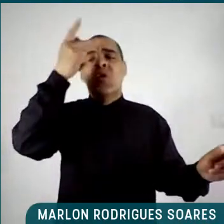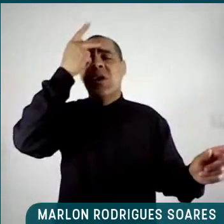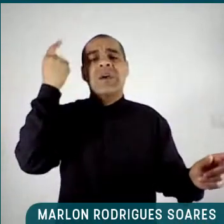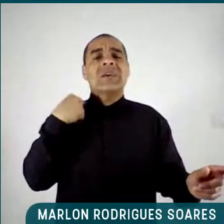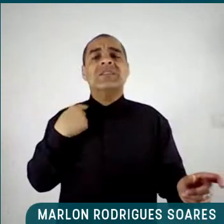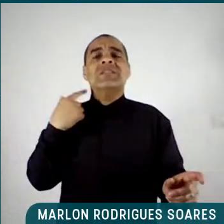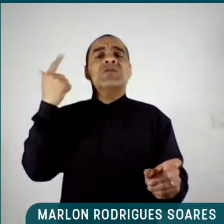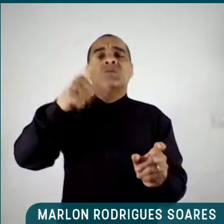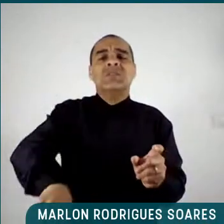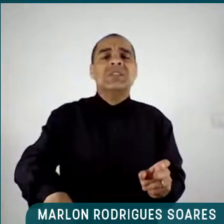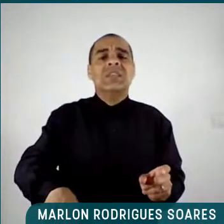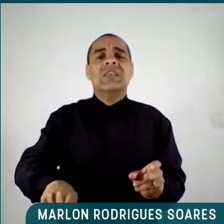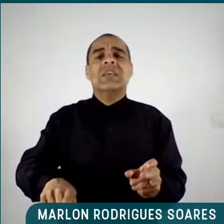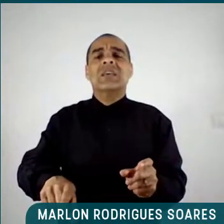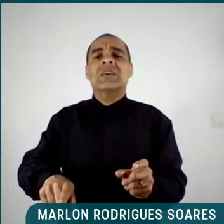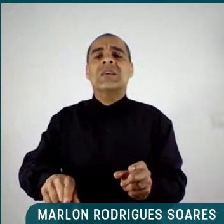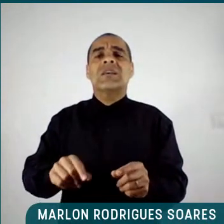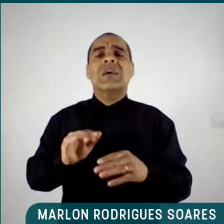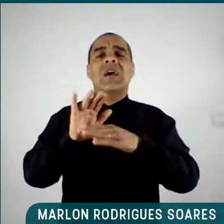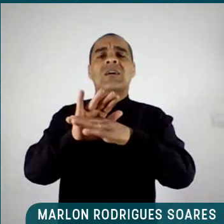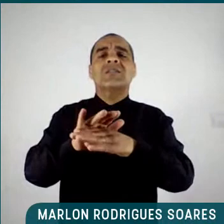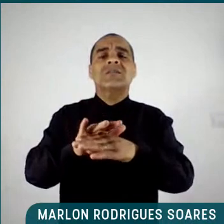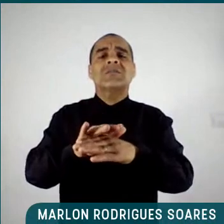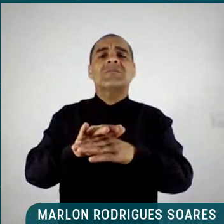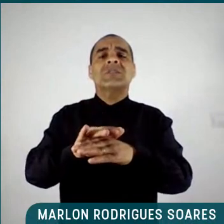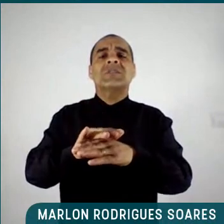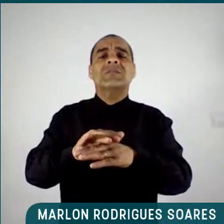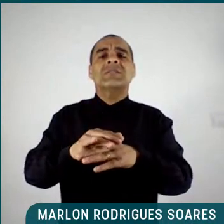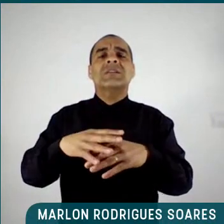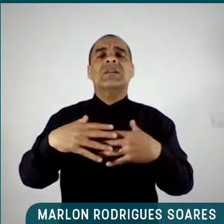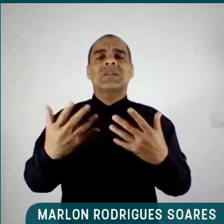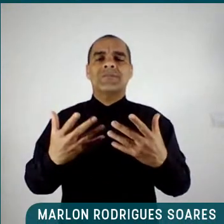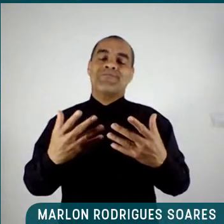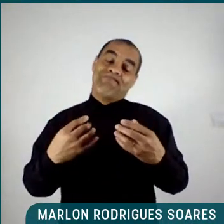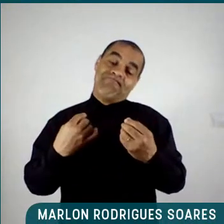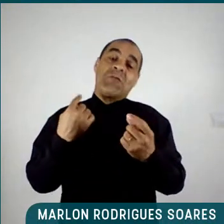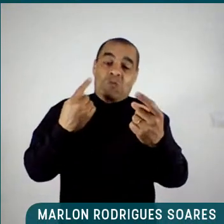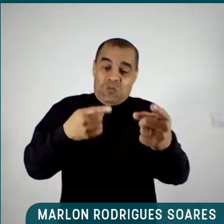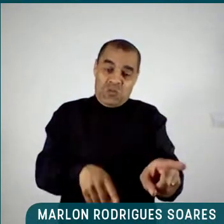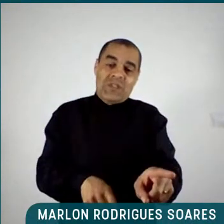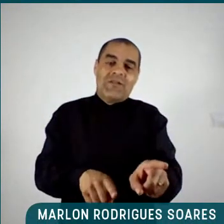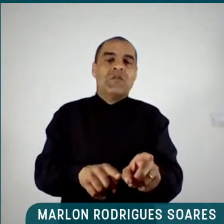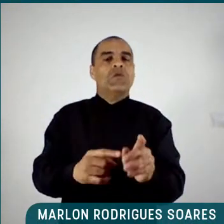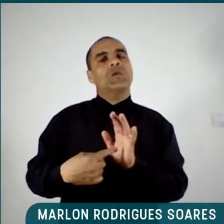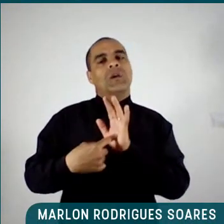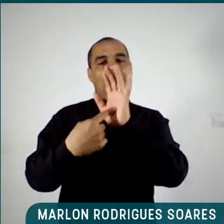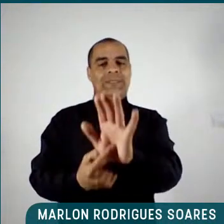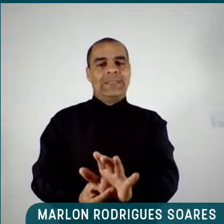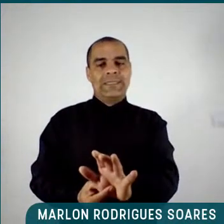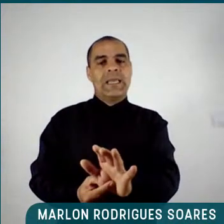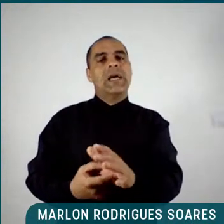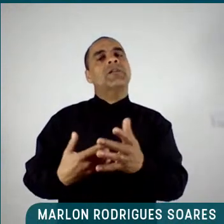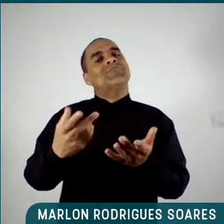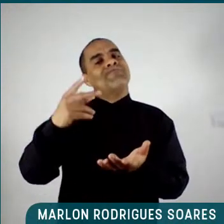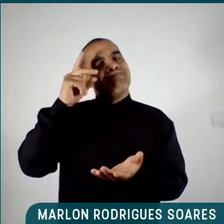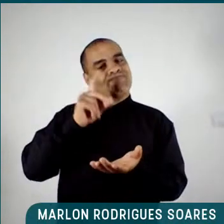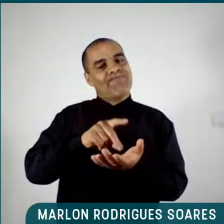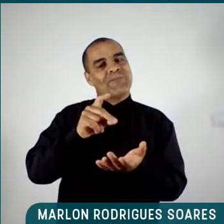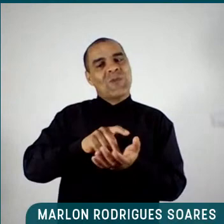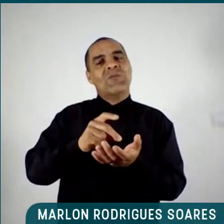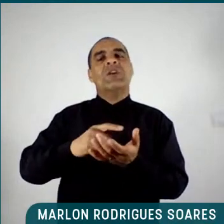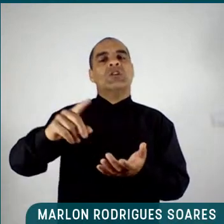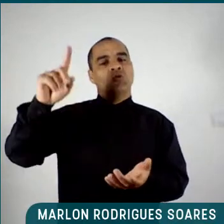people are we talking about? What are the people that we really want to reach? And this is a challenge.